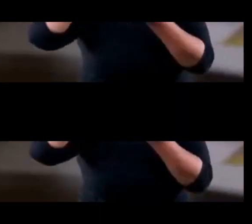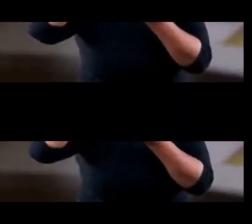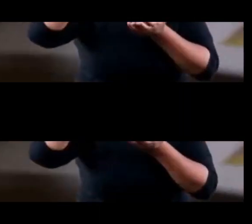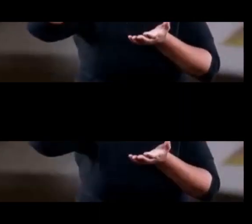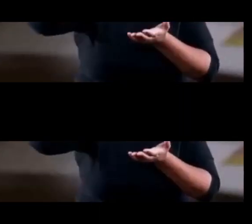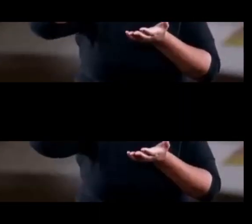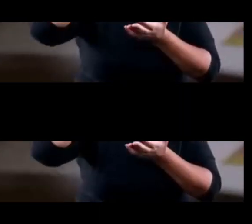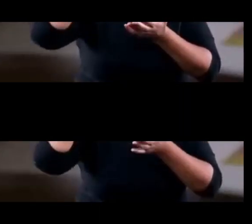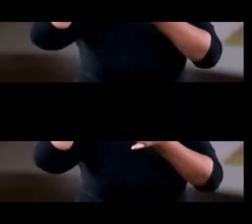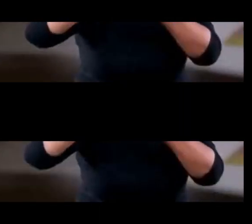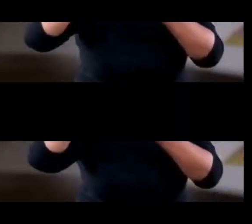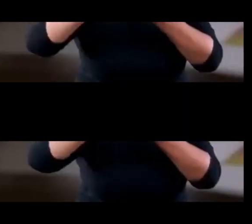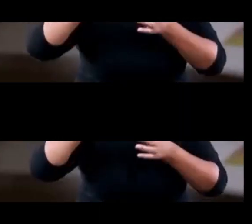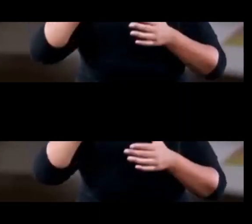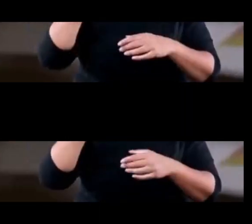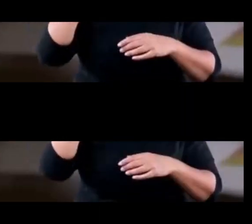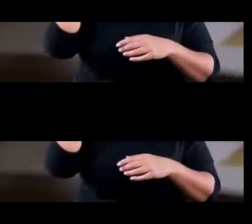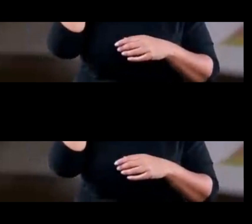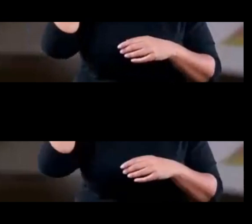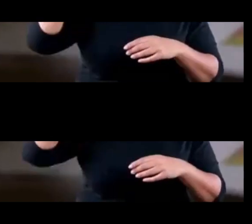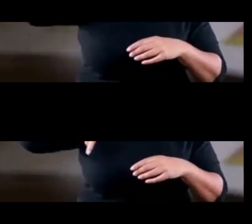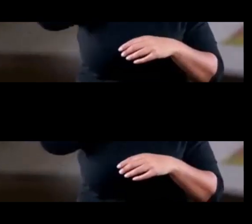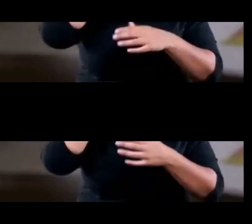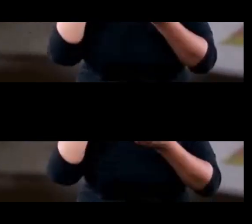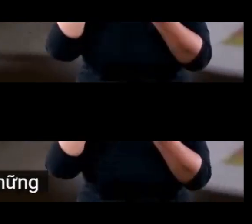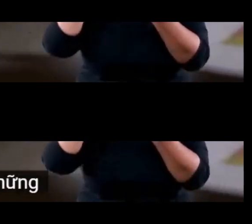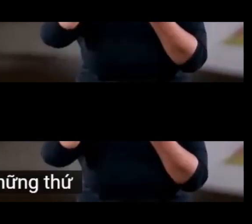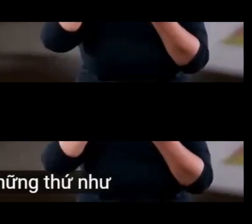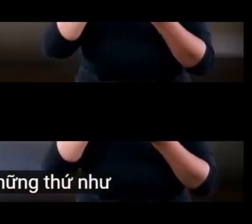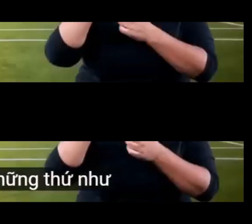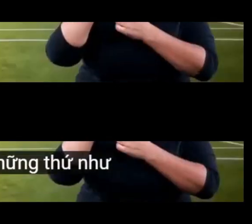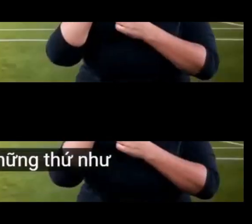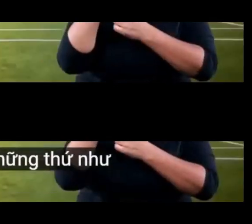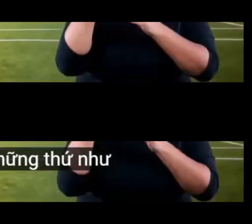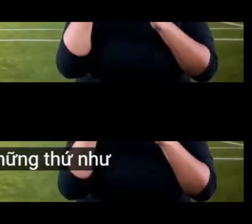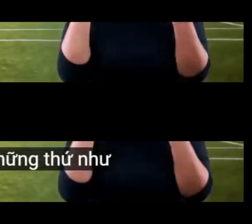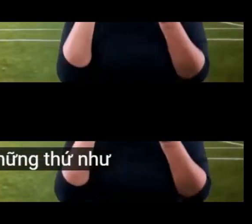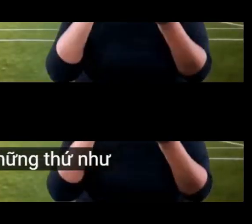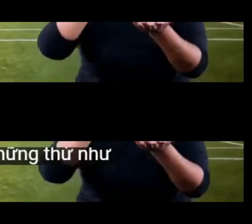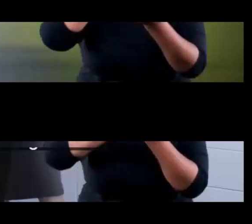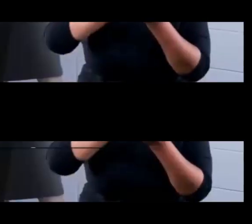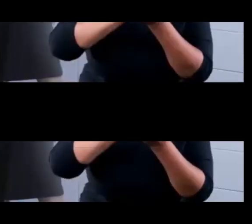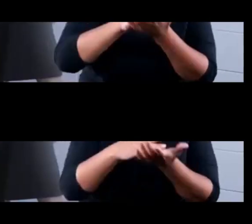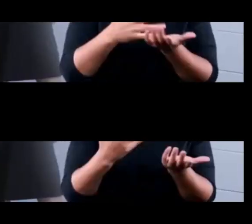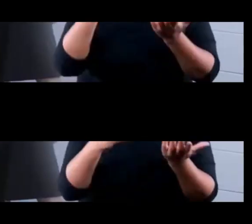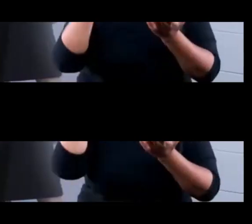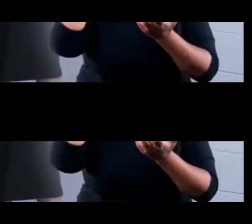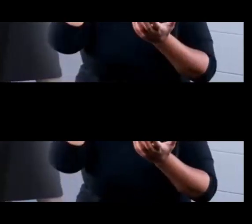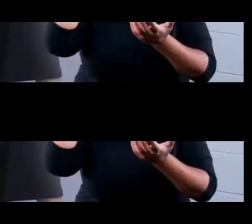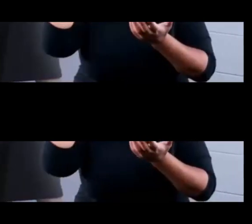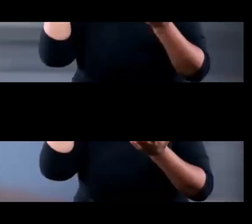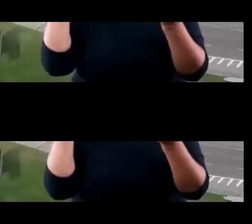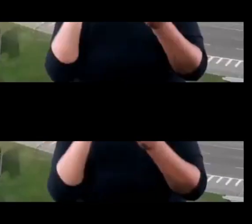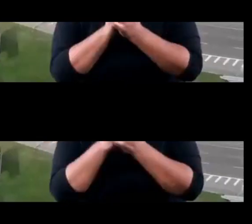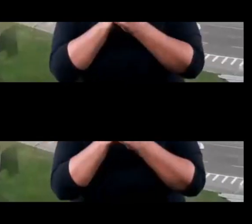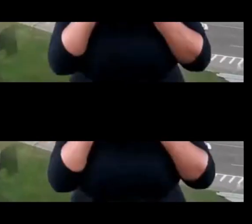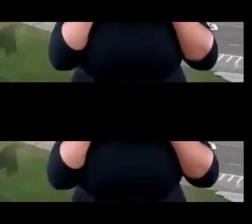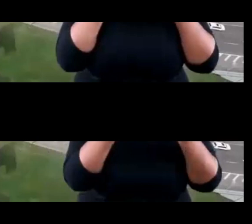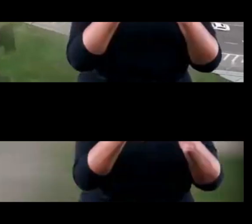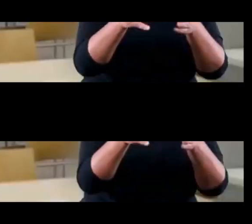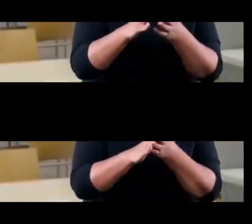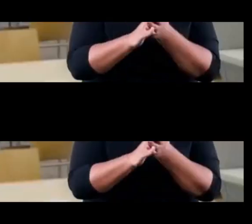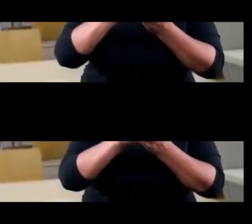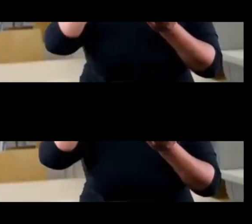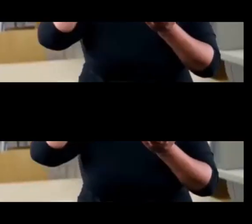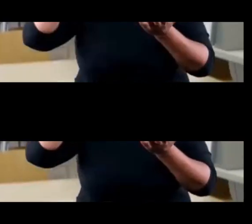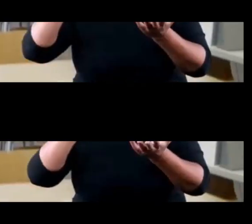we pay taxes too. Our taxes go to pay for things like schools, hospitals, roads,